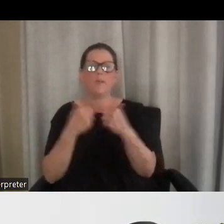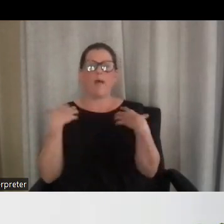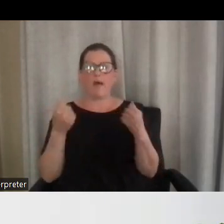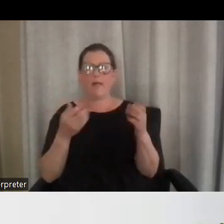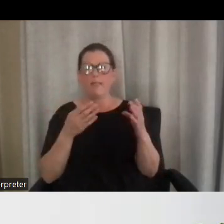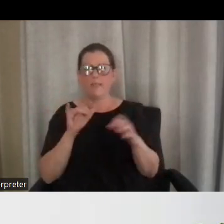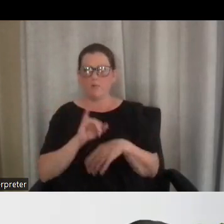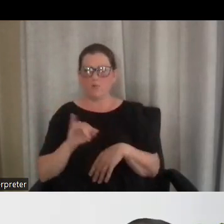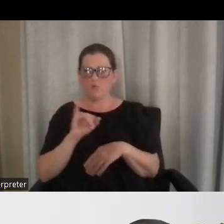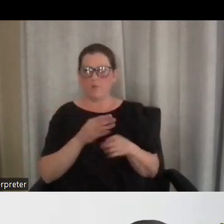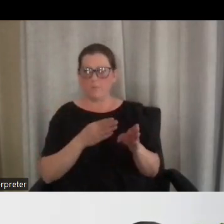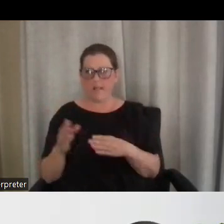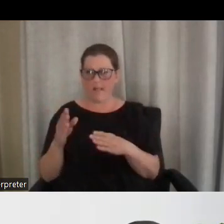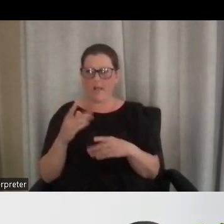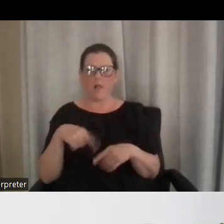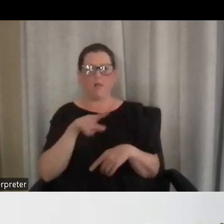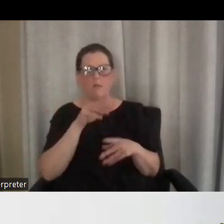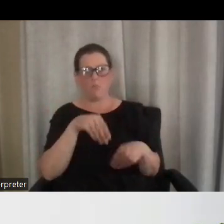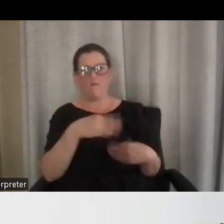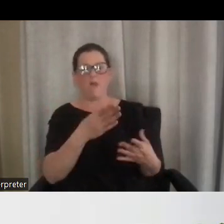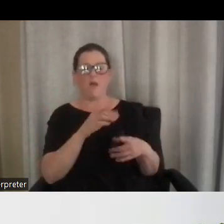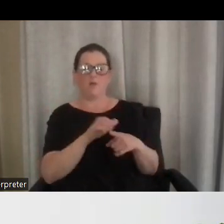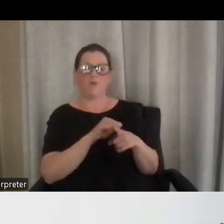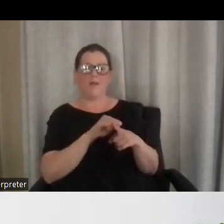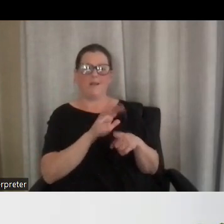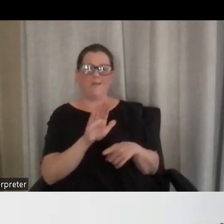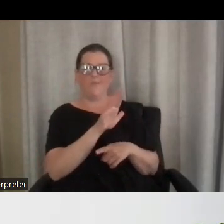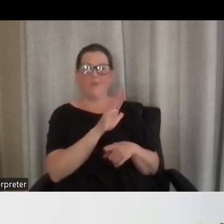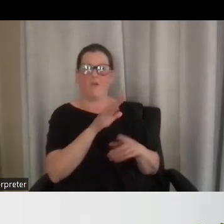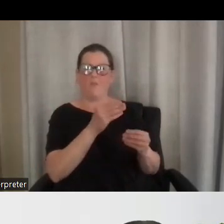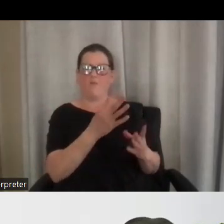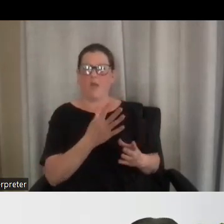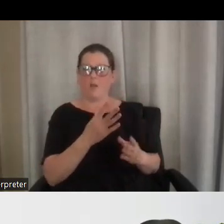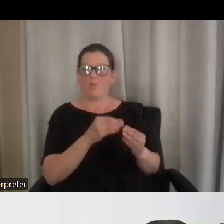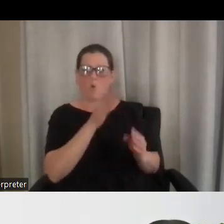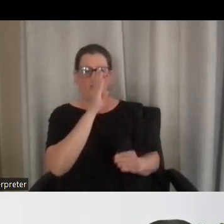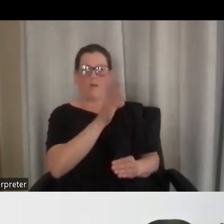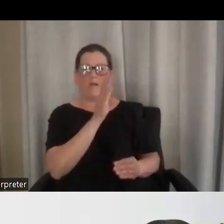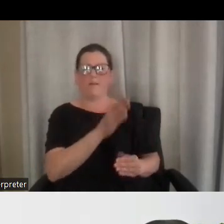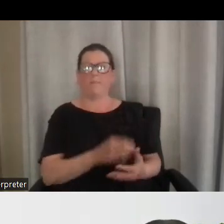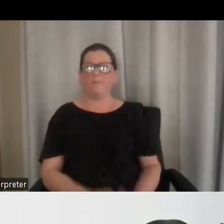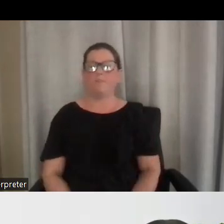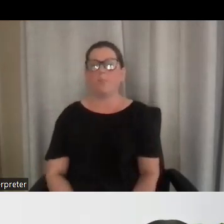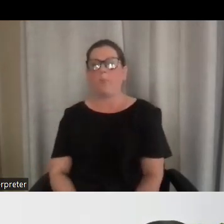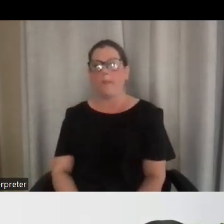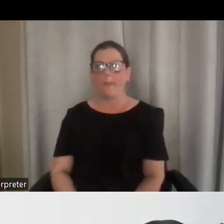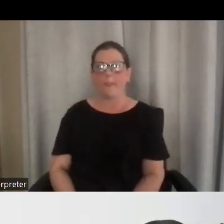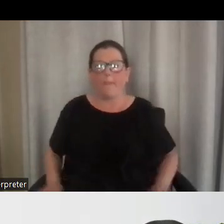when health plans are able to provide training to their providers in a more direct way.